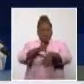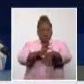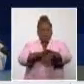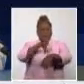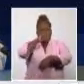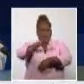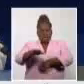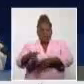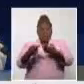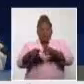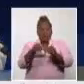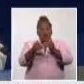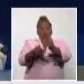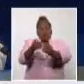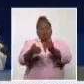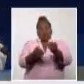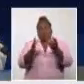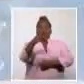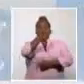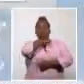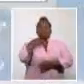of the adults.